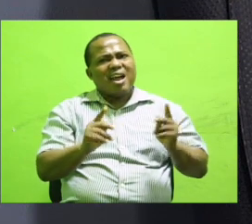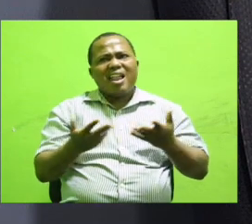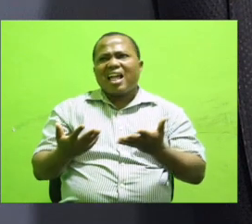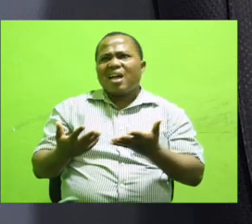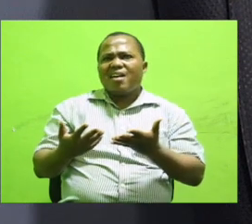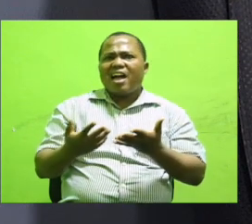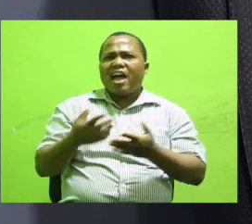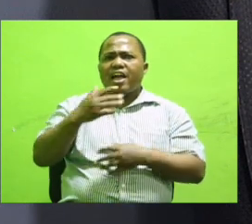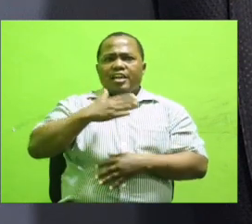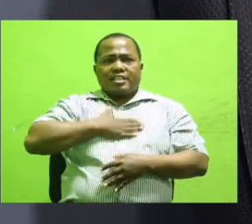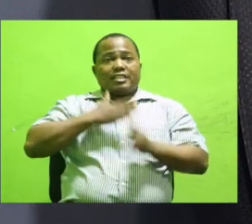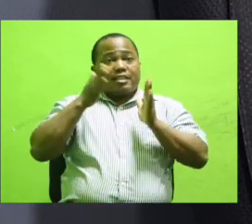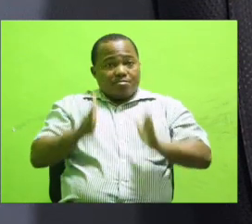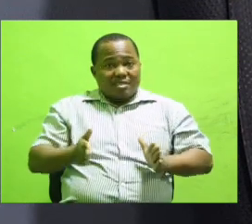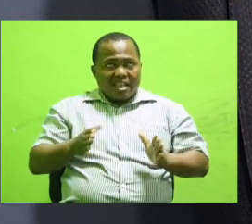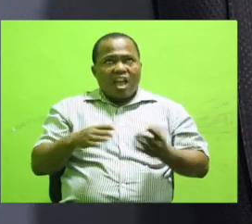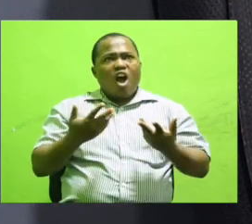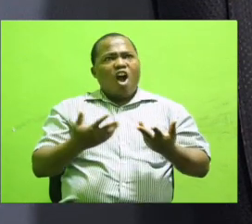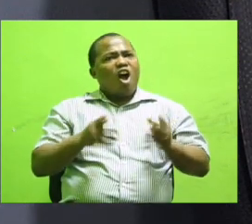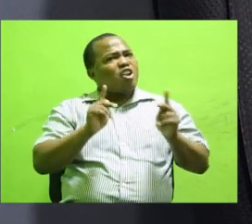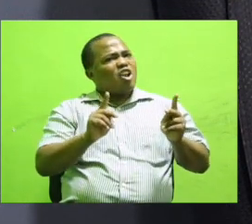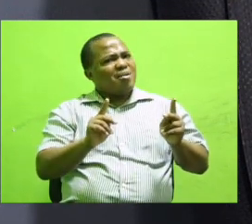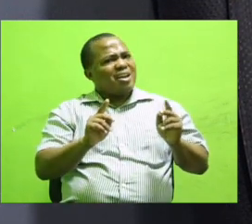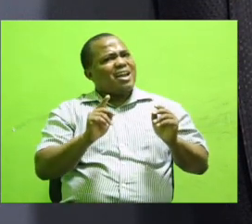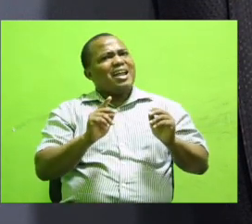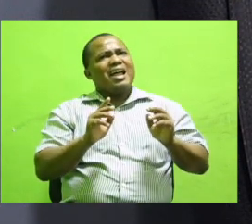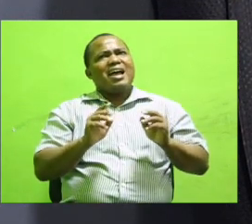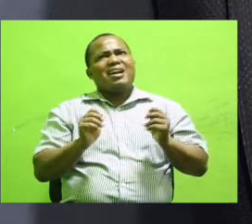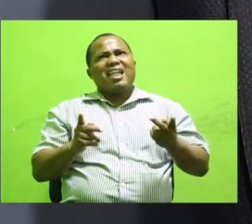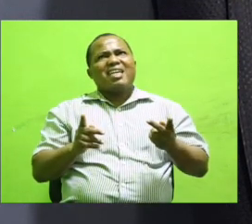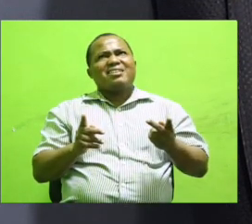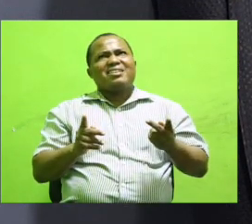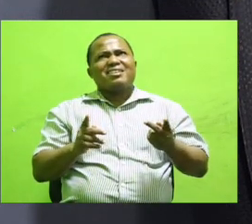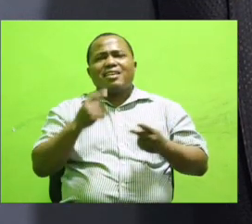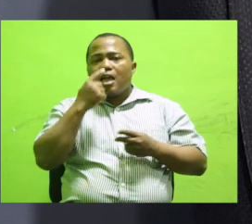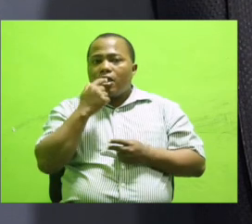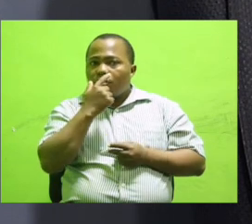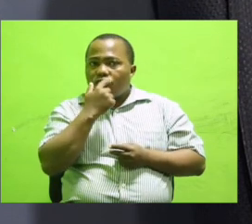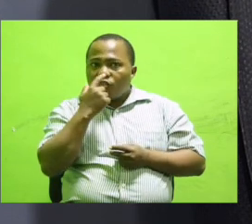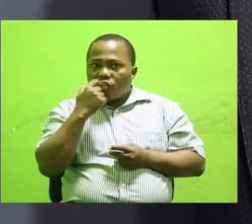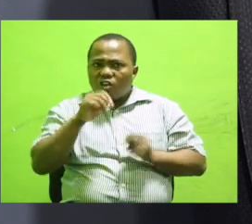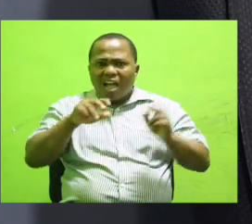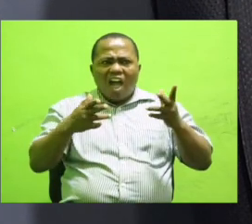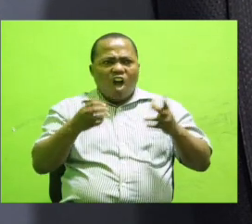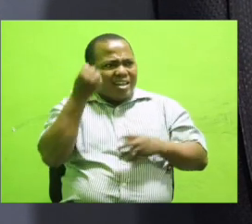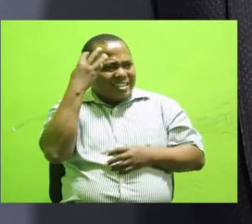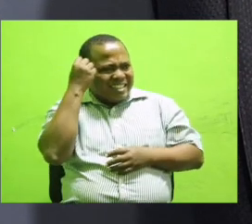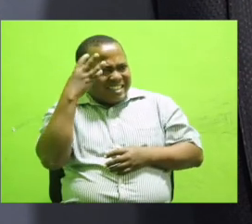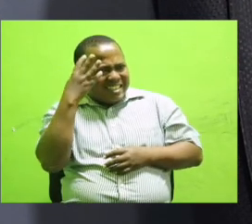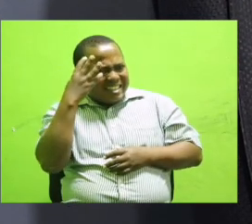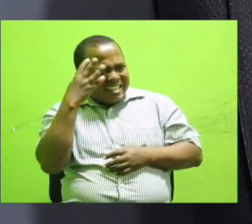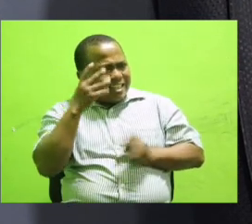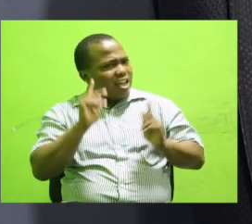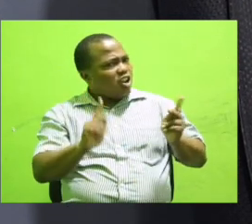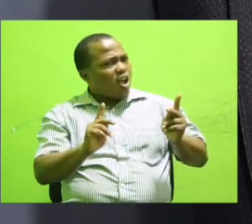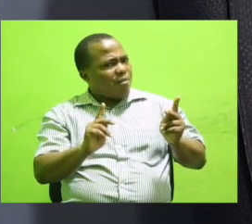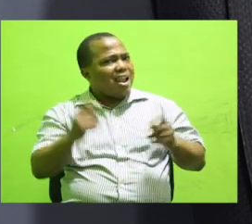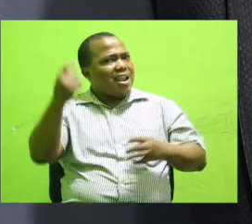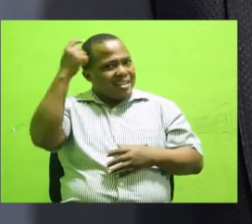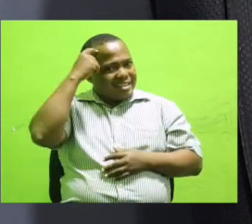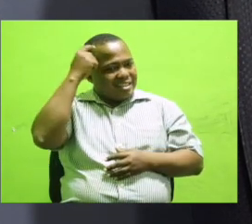the flu. What you have is normal, just like a headache. But do not tell them that what you have is